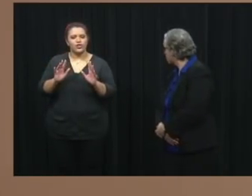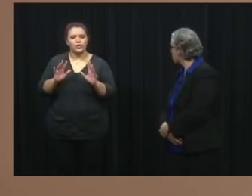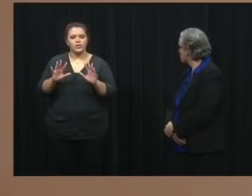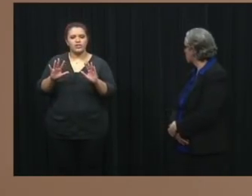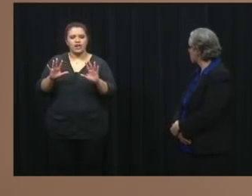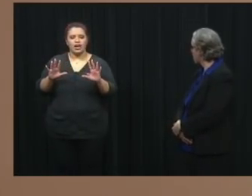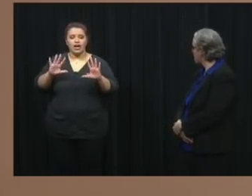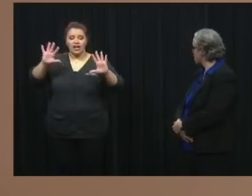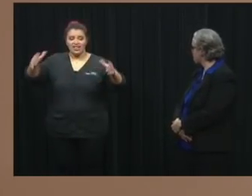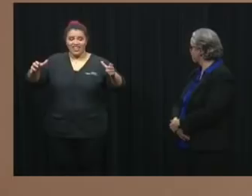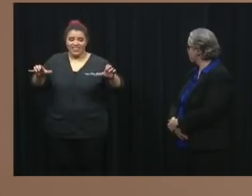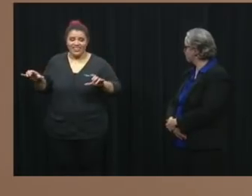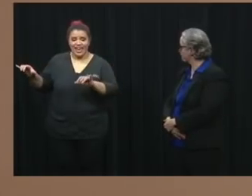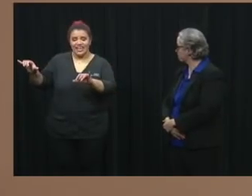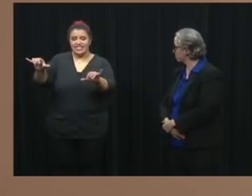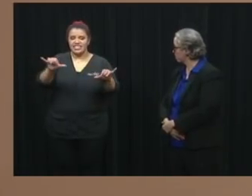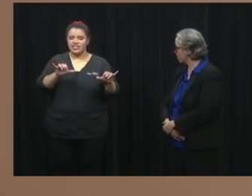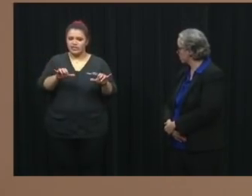statewide level?